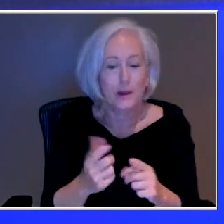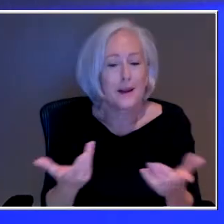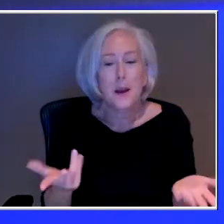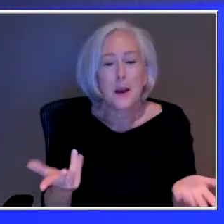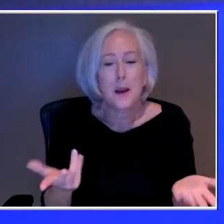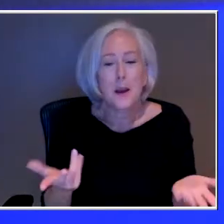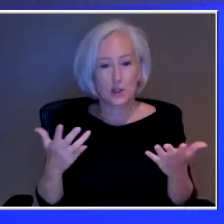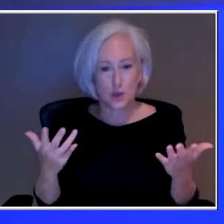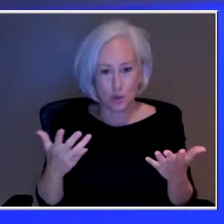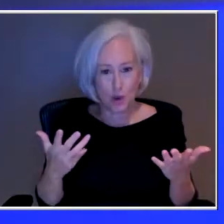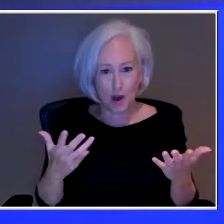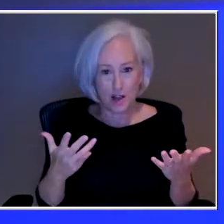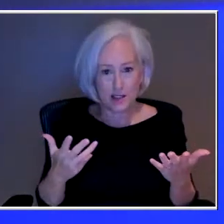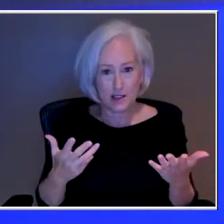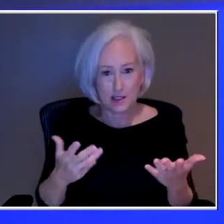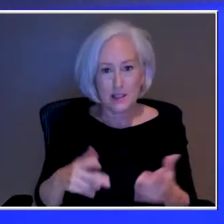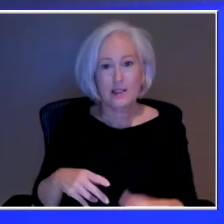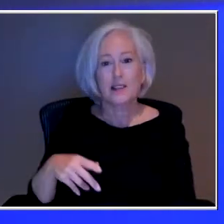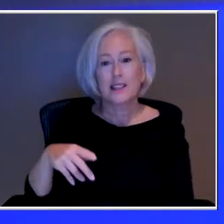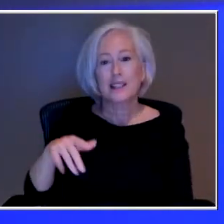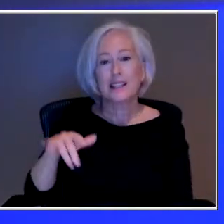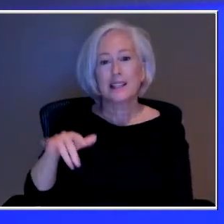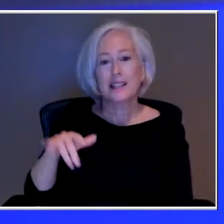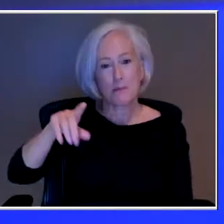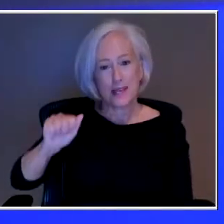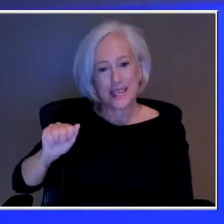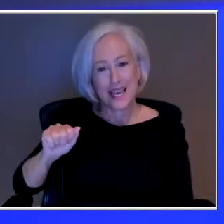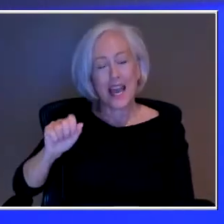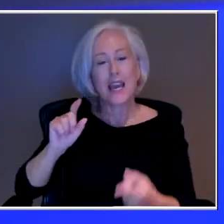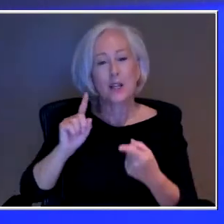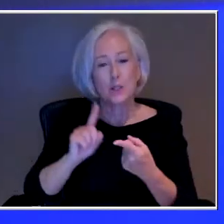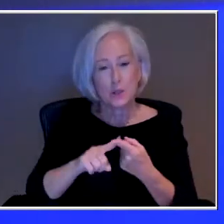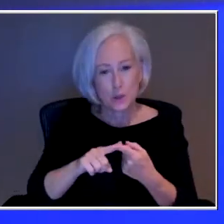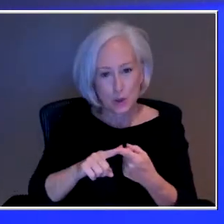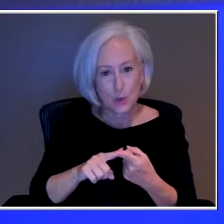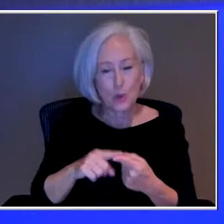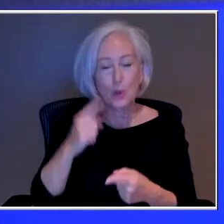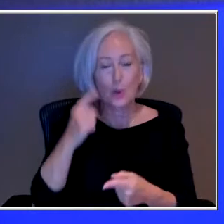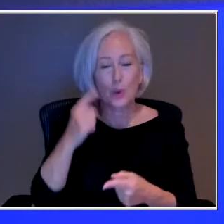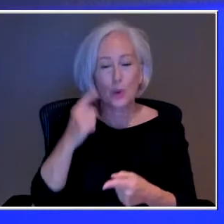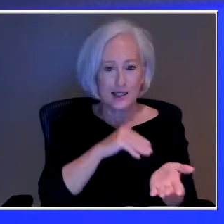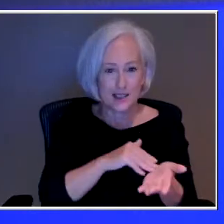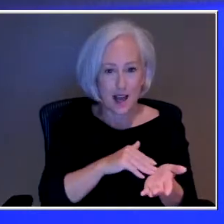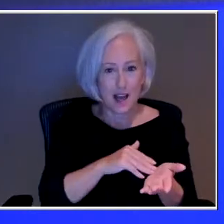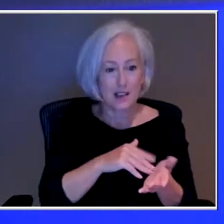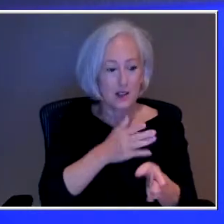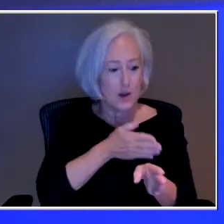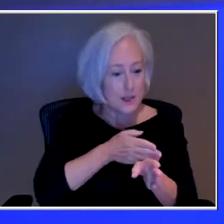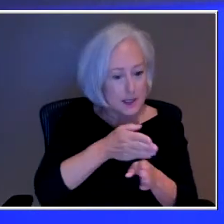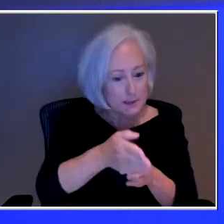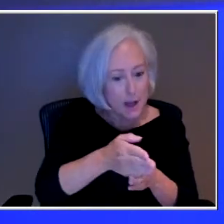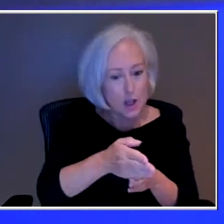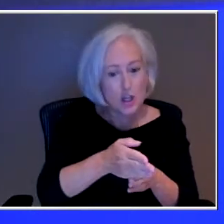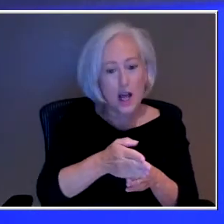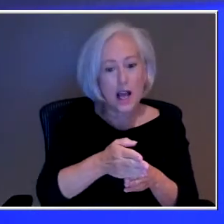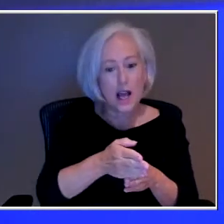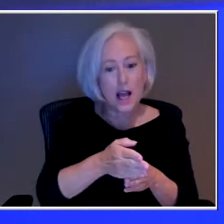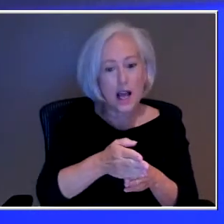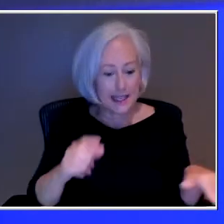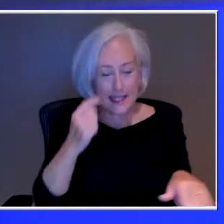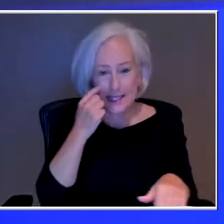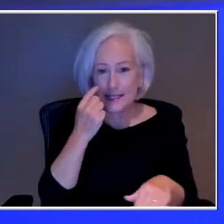pediatric ophthalmologist. So I specialize in strabismus, kids and eyes, amblyopia, helping the clinical part of that